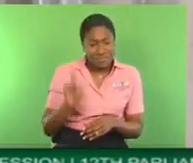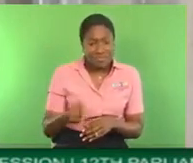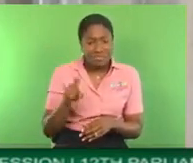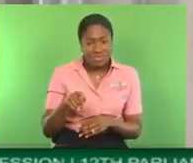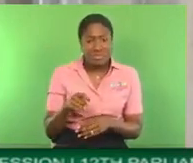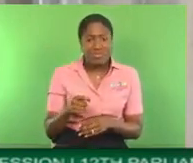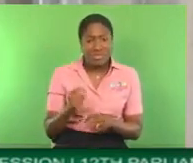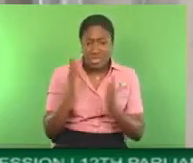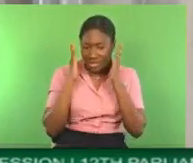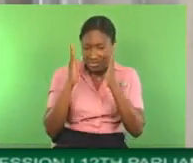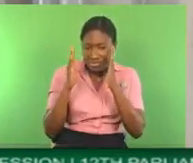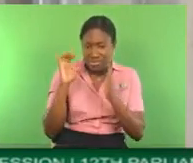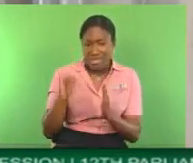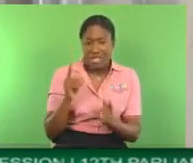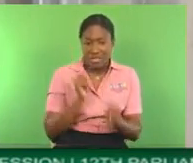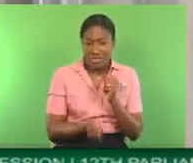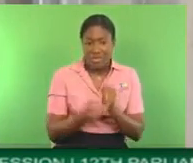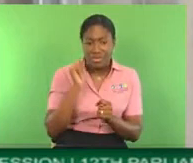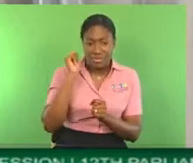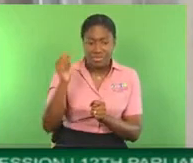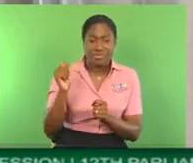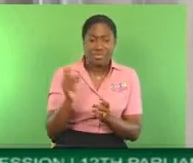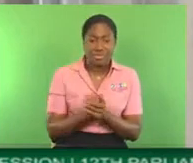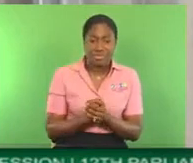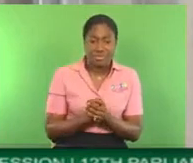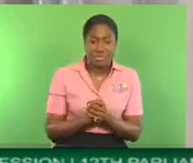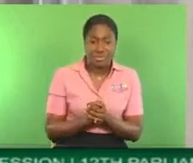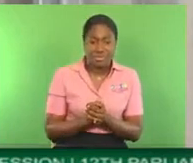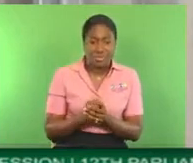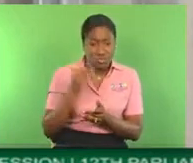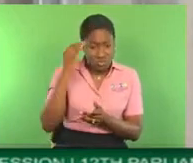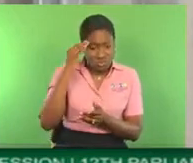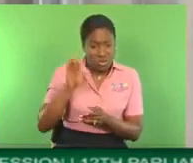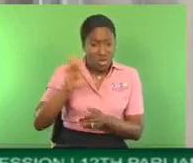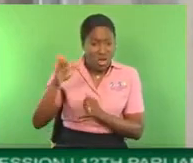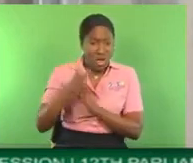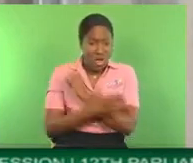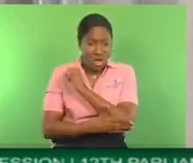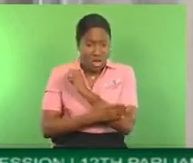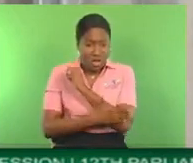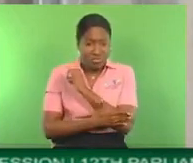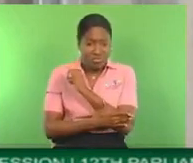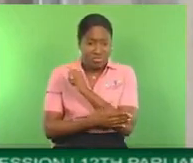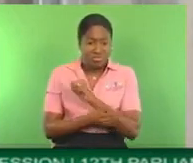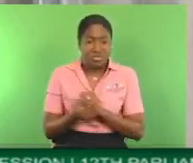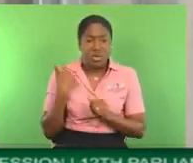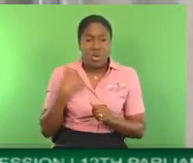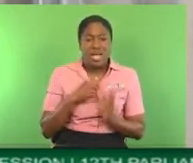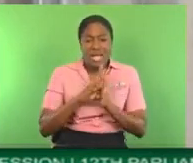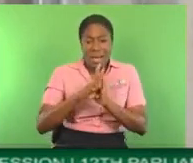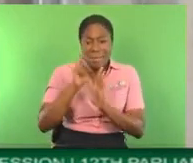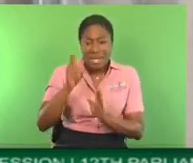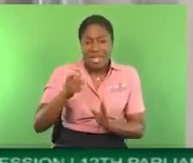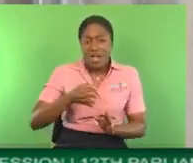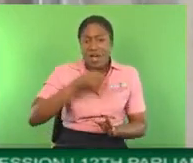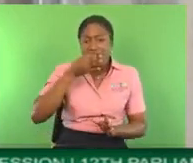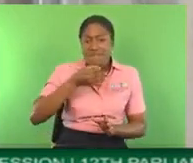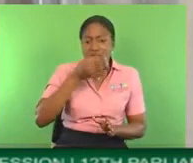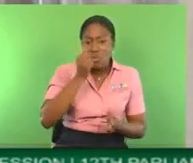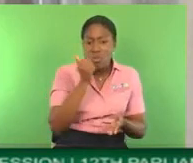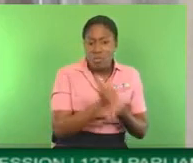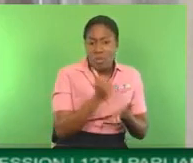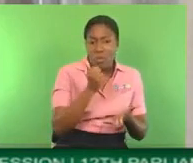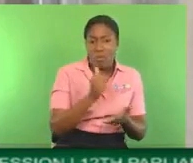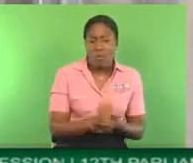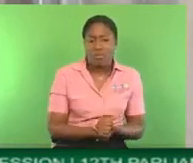that we need to look in Trinidad and Tobago, what first world countries doing, Madam Speaker. It's time we look at food banks and food cooperatives and